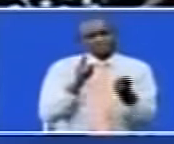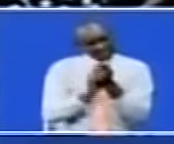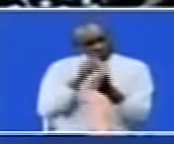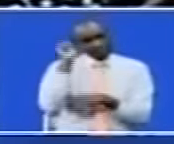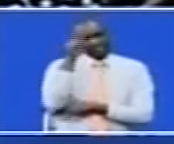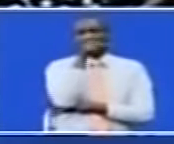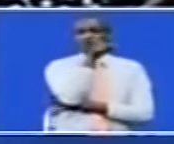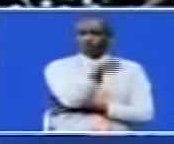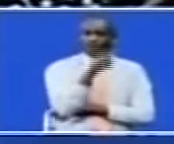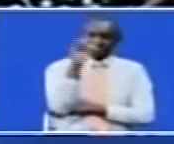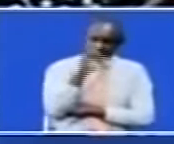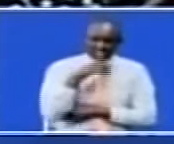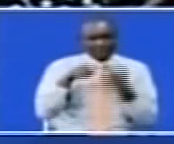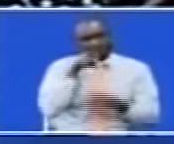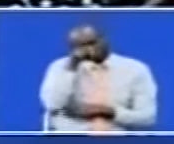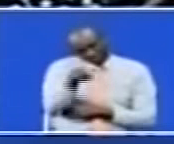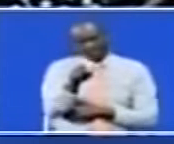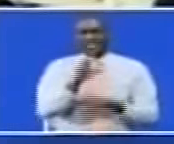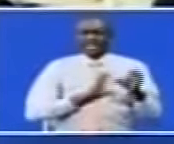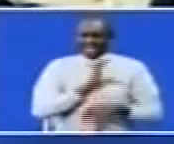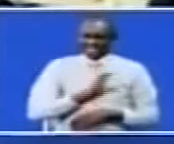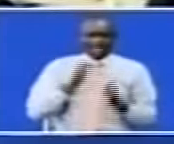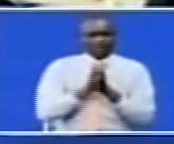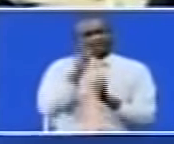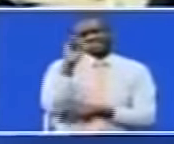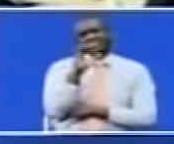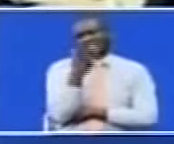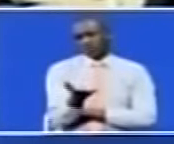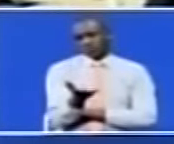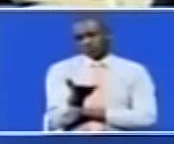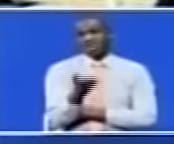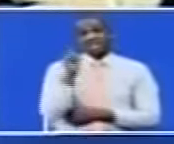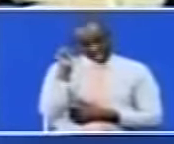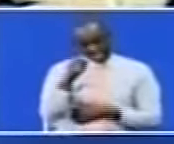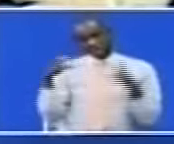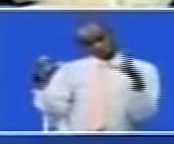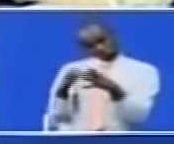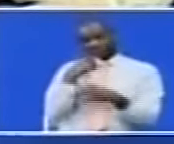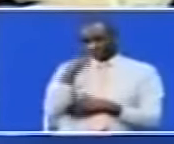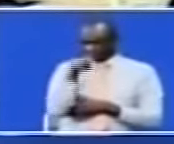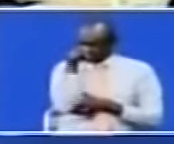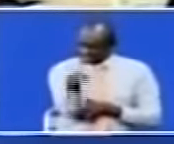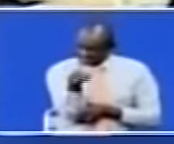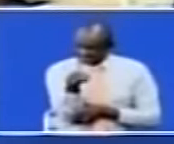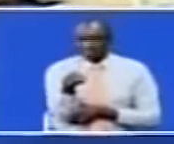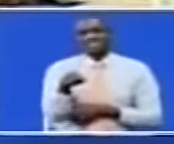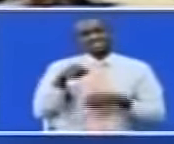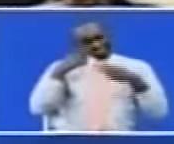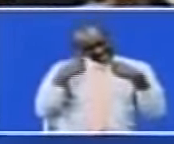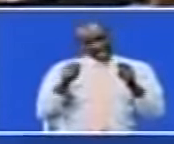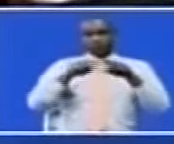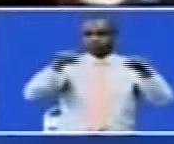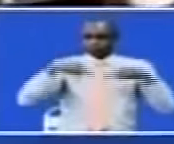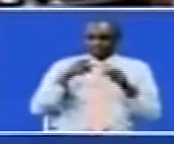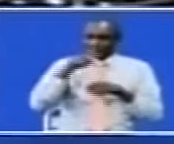raise concern over ICC's handling of the Ruto case. The Kenyan delegation adamant that the trial chamber erred in admitting